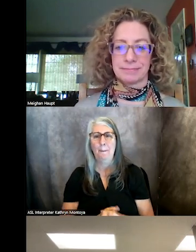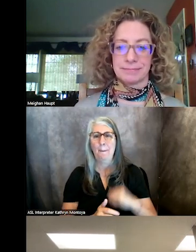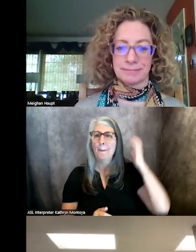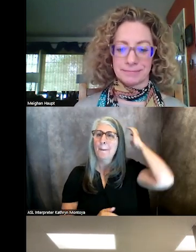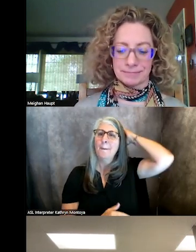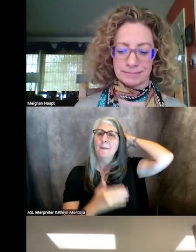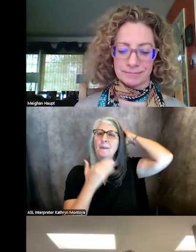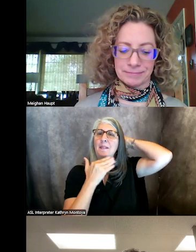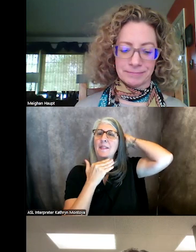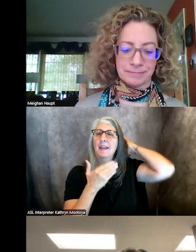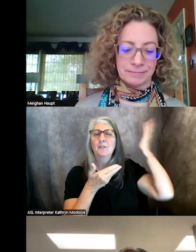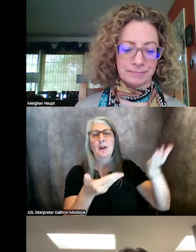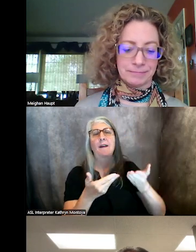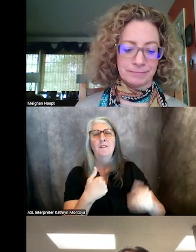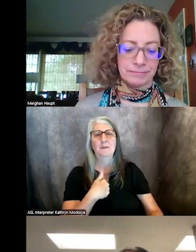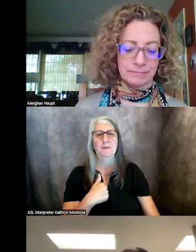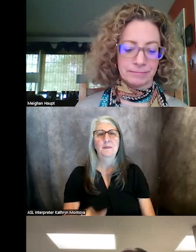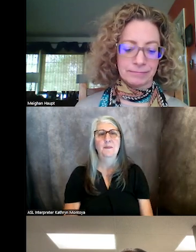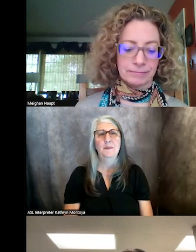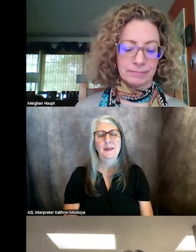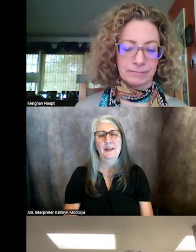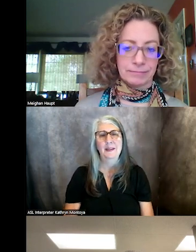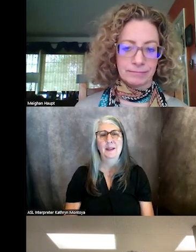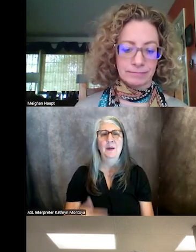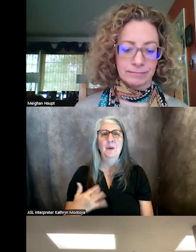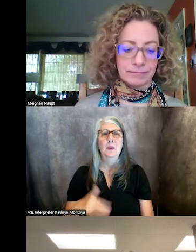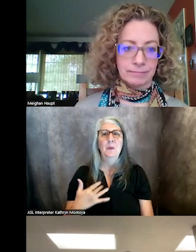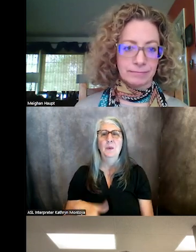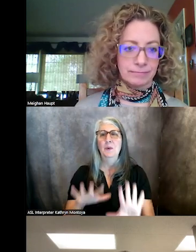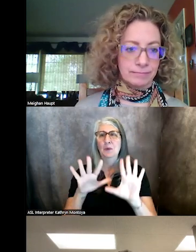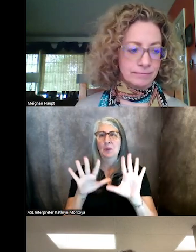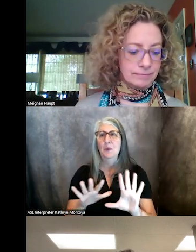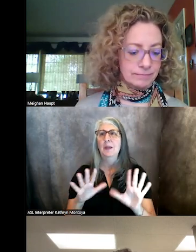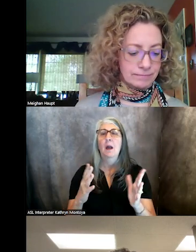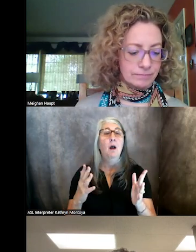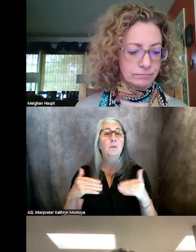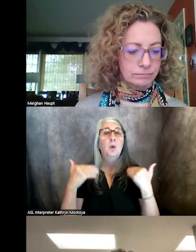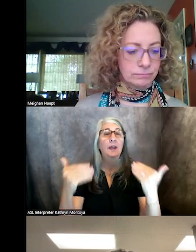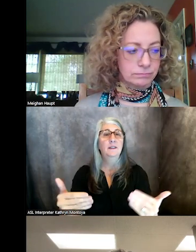Thanks for having me. Feel free to advance to the next slide.